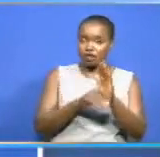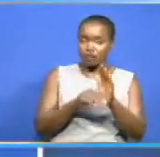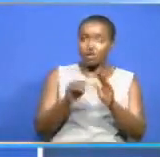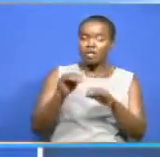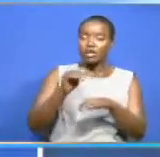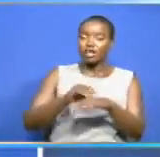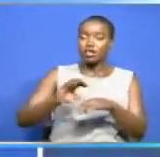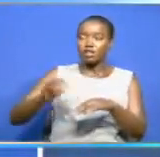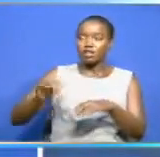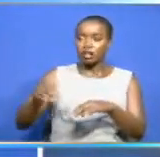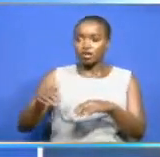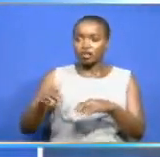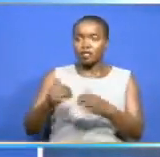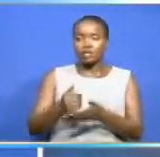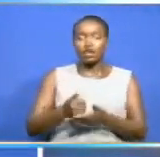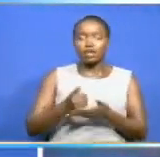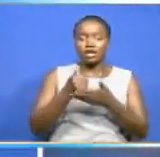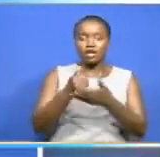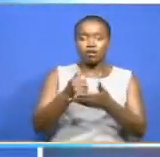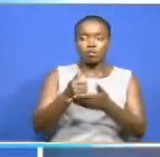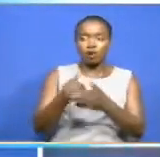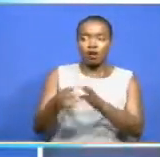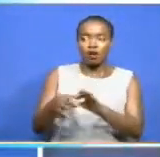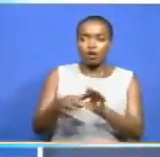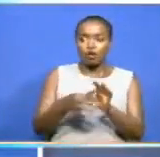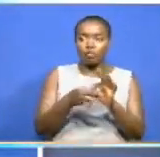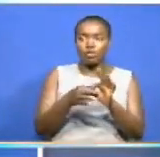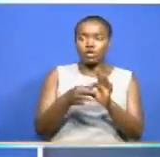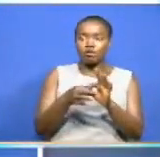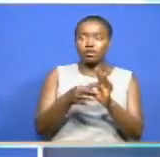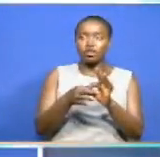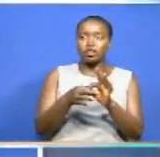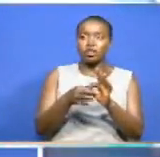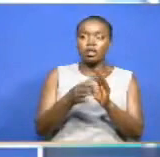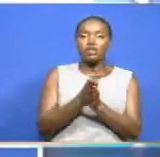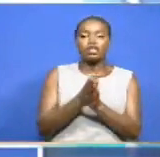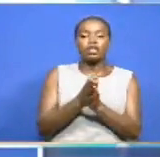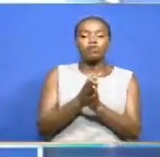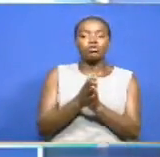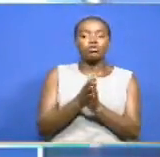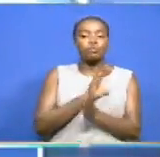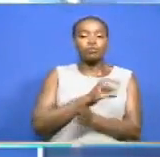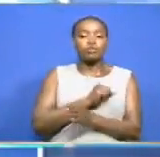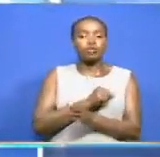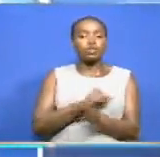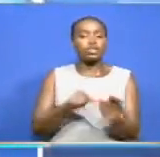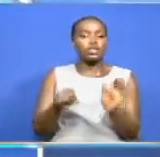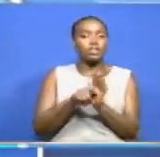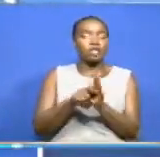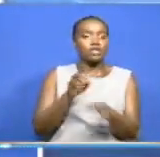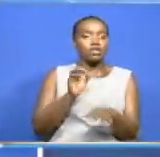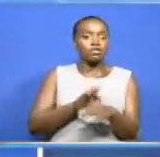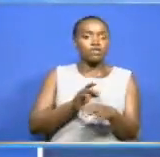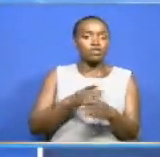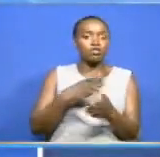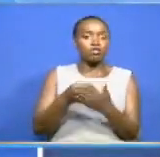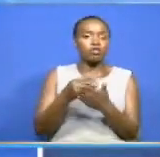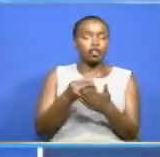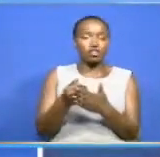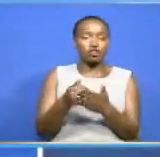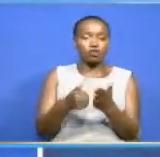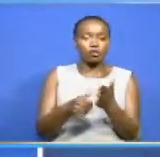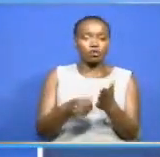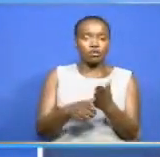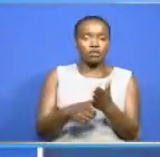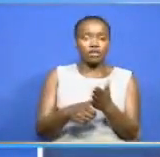counties have so far helped county cooperatives withstand the adverse effect of financial disruptions. Here